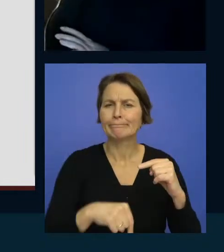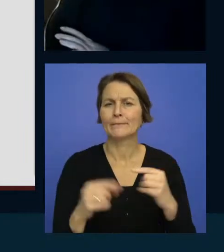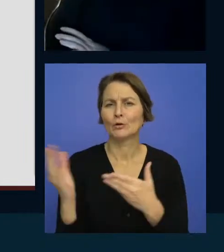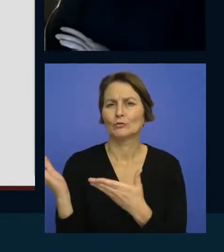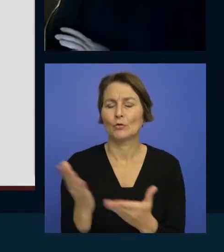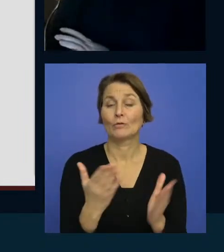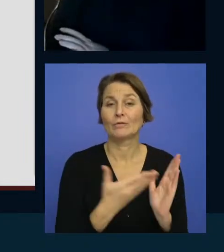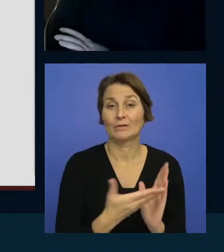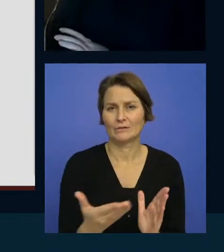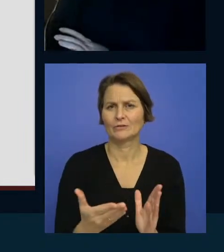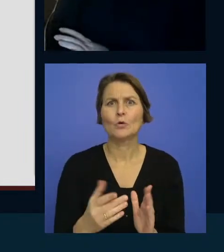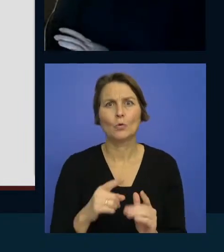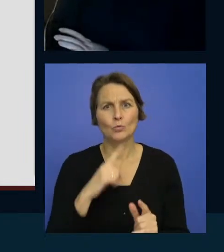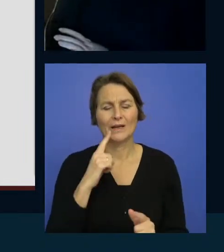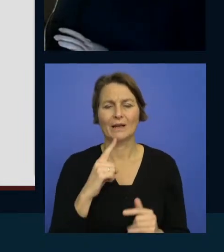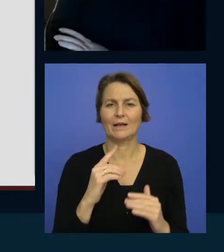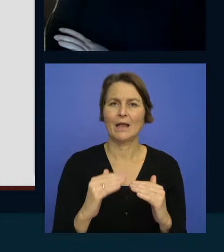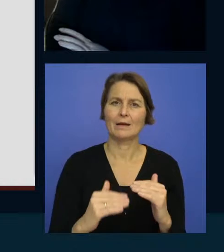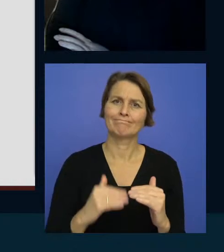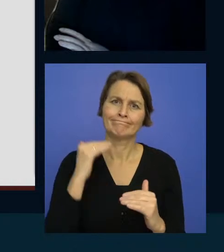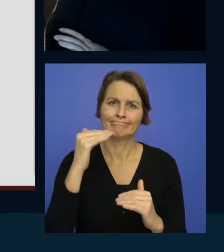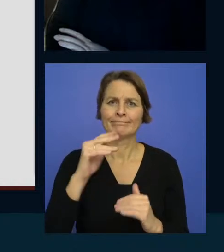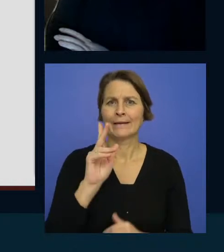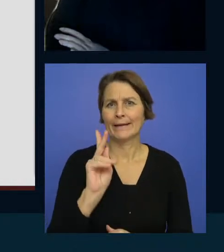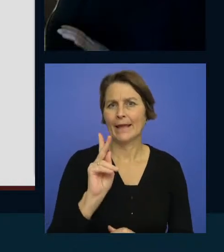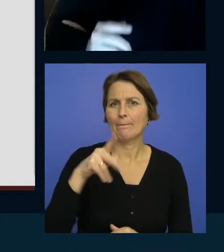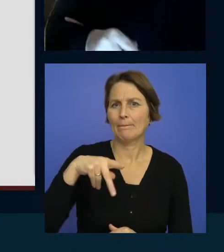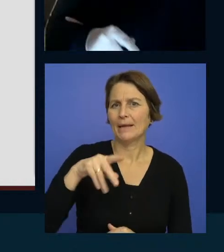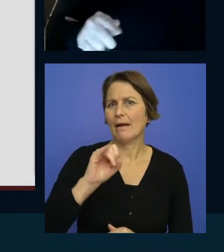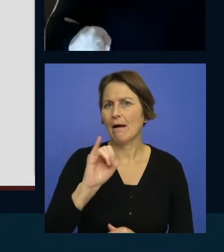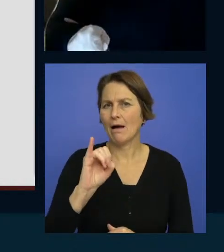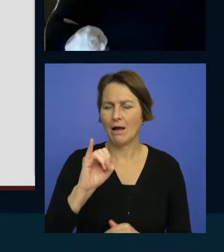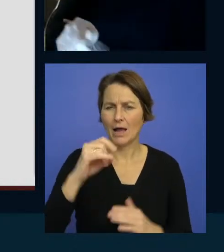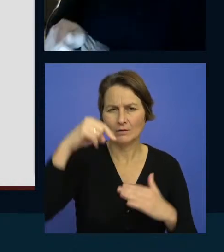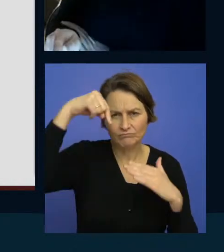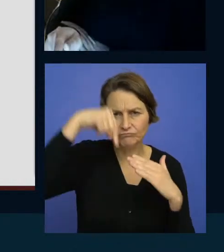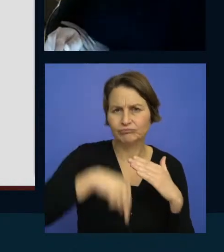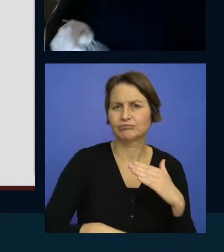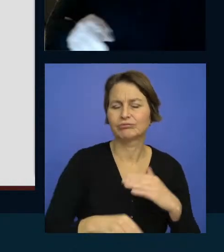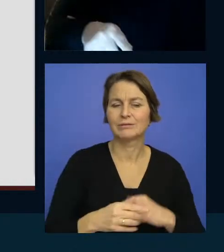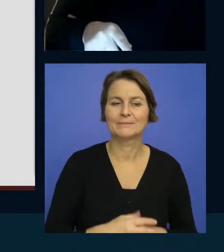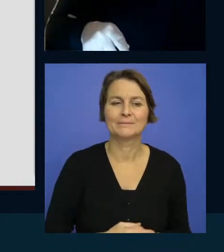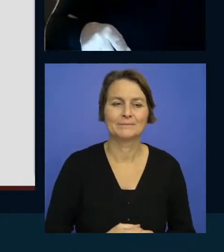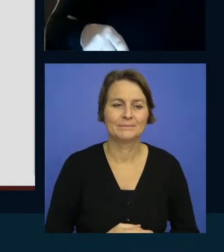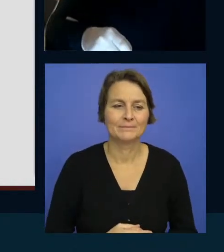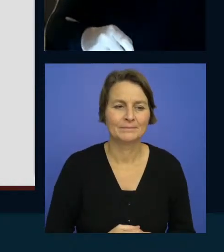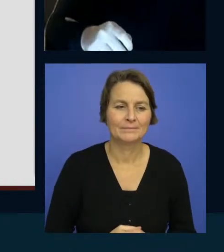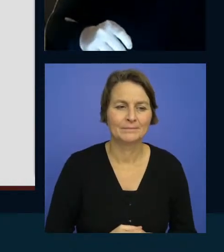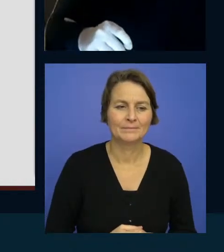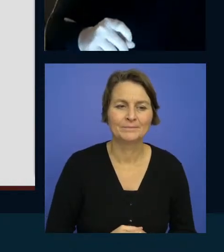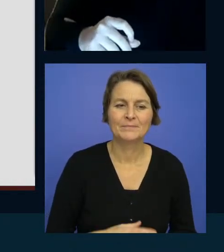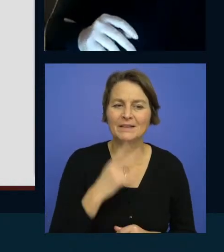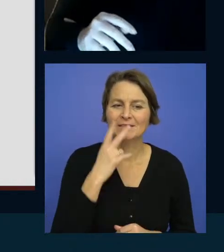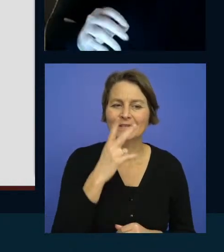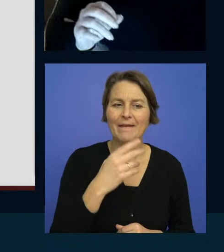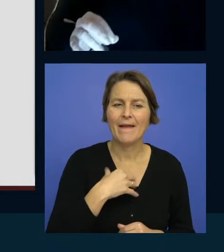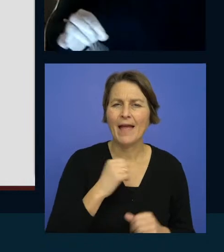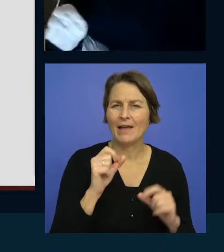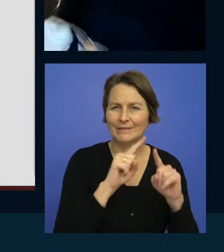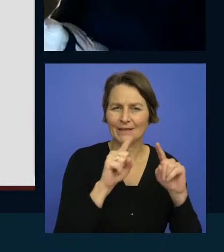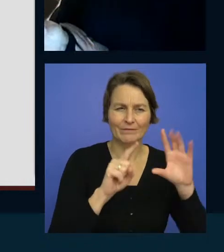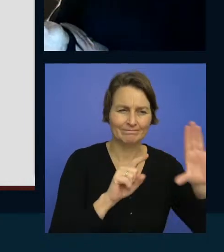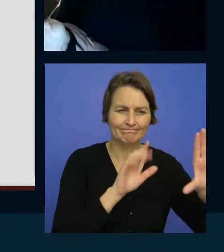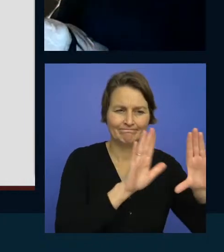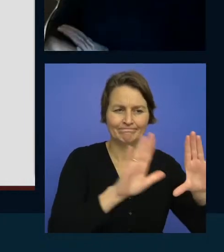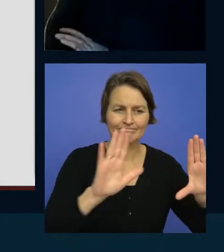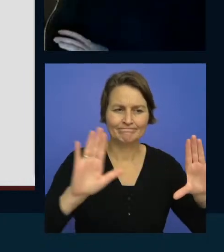of usage. So you can see that we have Exchange, OneDrive, SharePoint, Teams, and Yammer